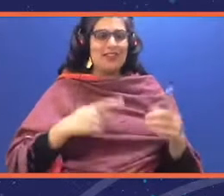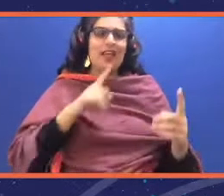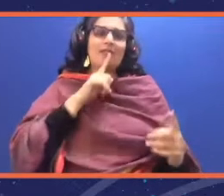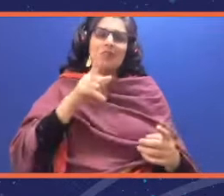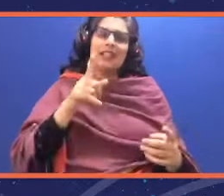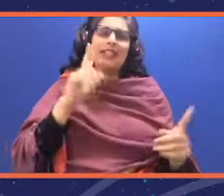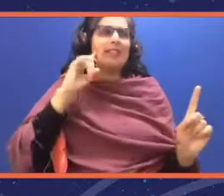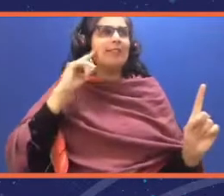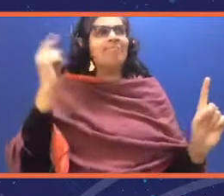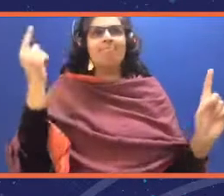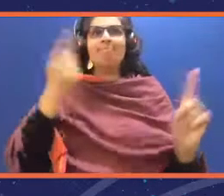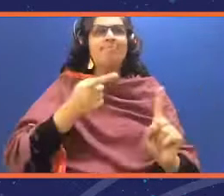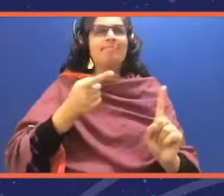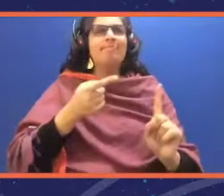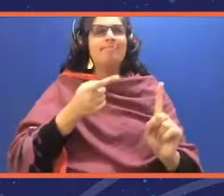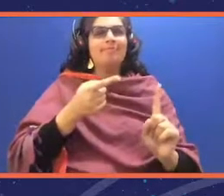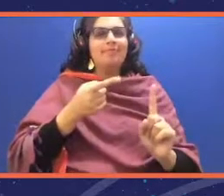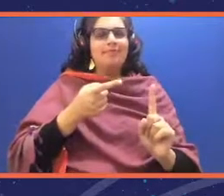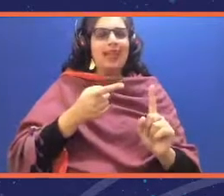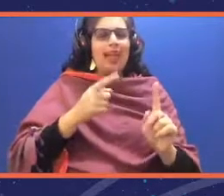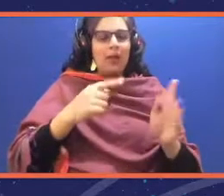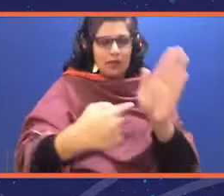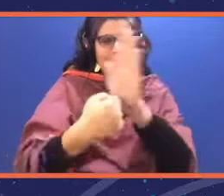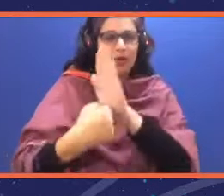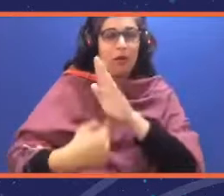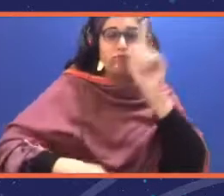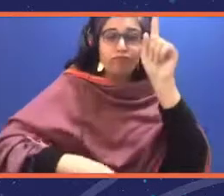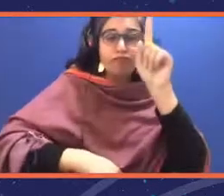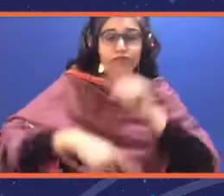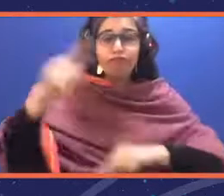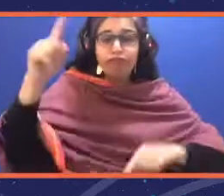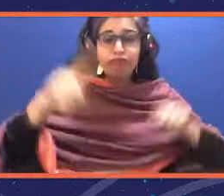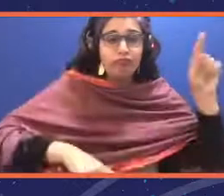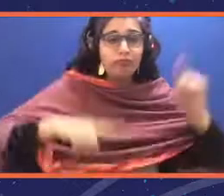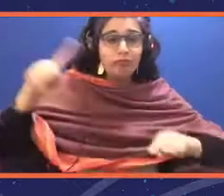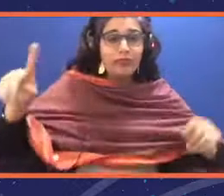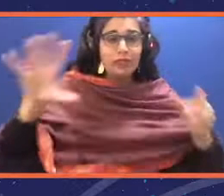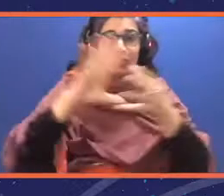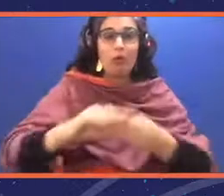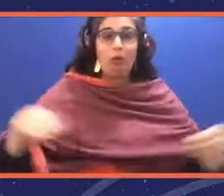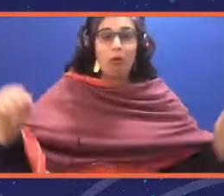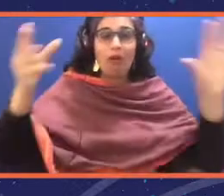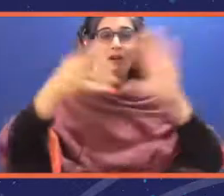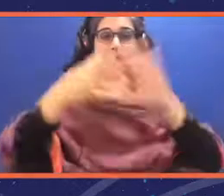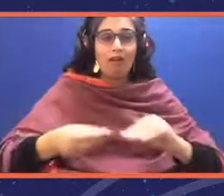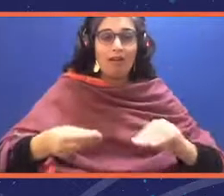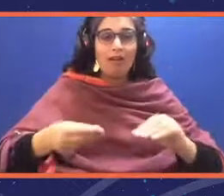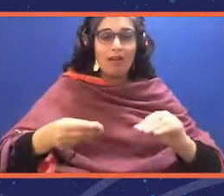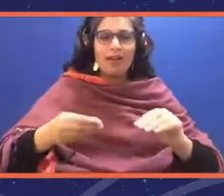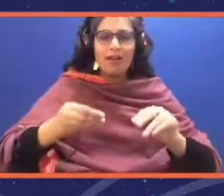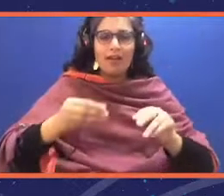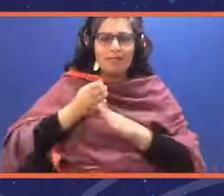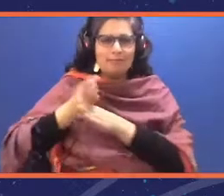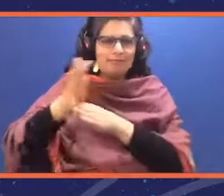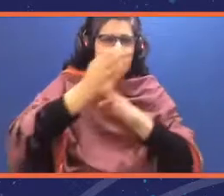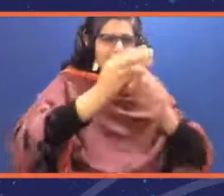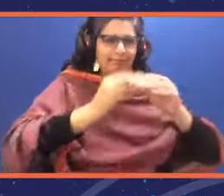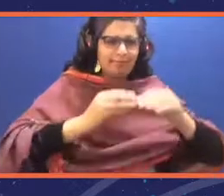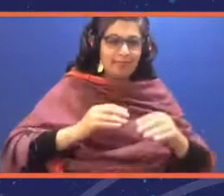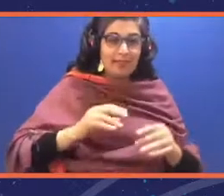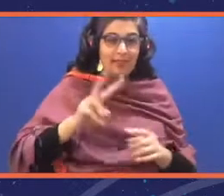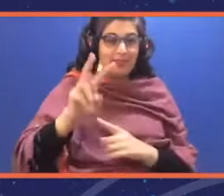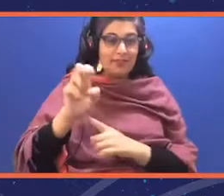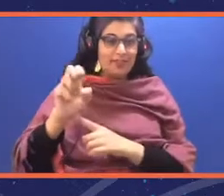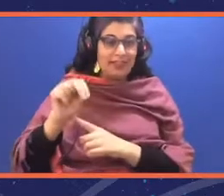to make sure I was depicting a variety of stories and a variety of fields. So Vina is a